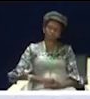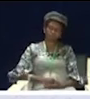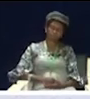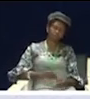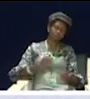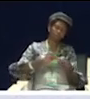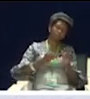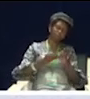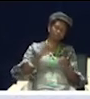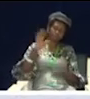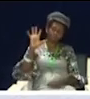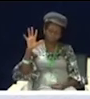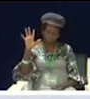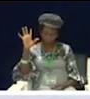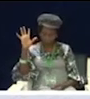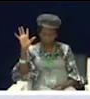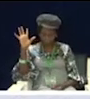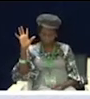Number five.